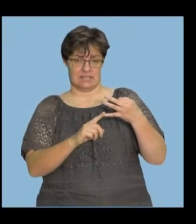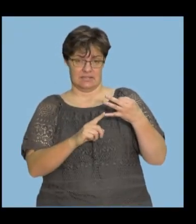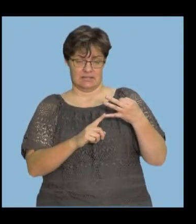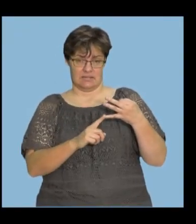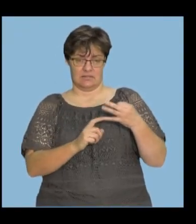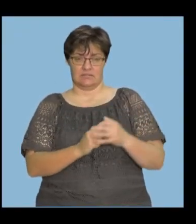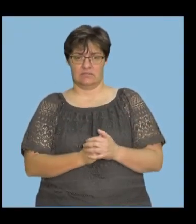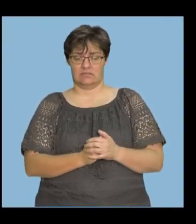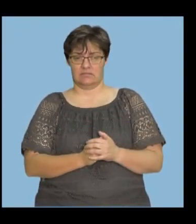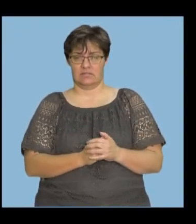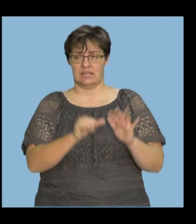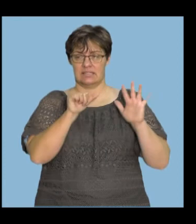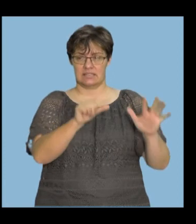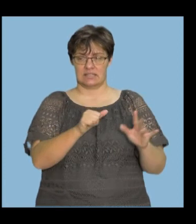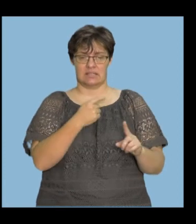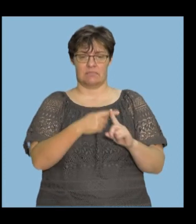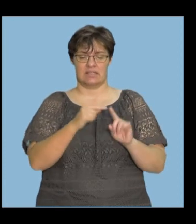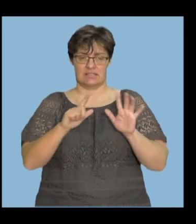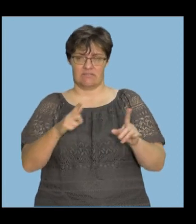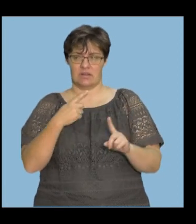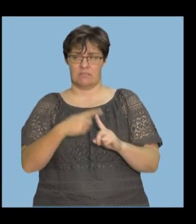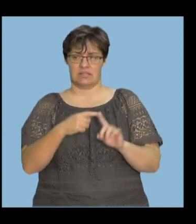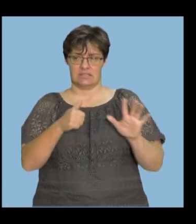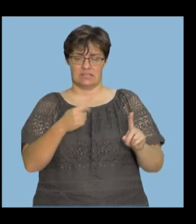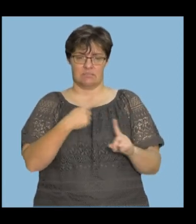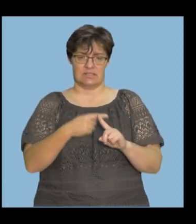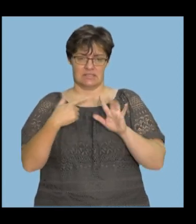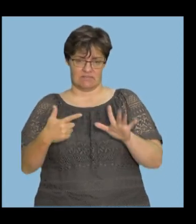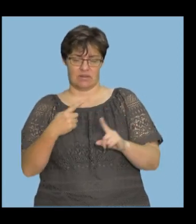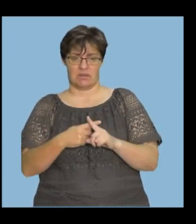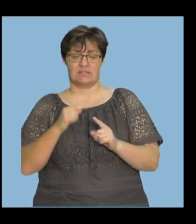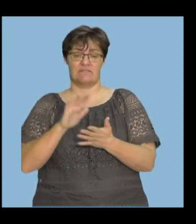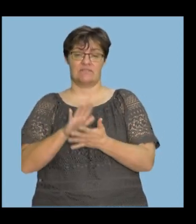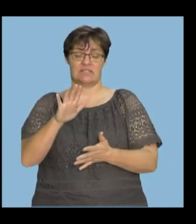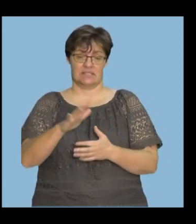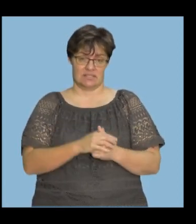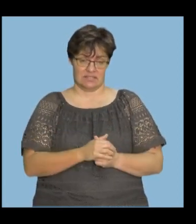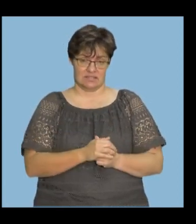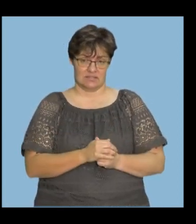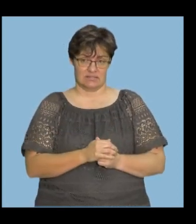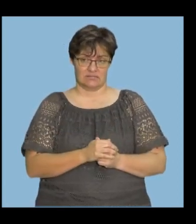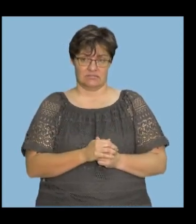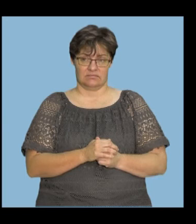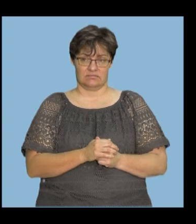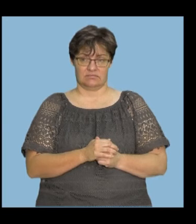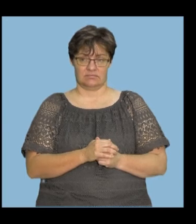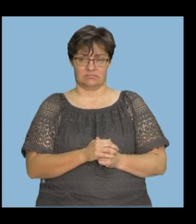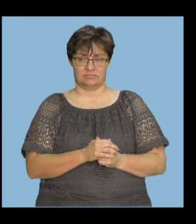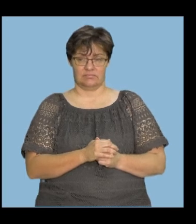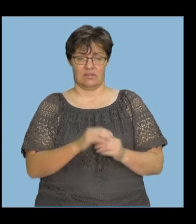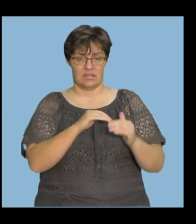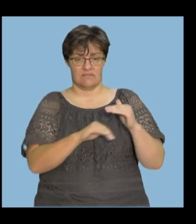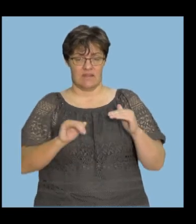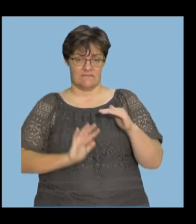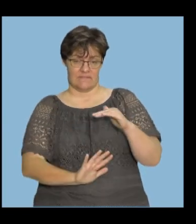C, which is 6 plus 7 plus 6 plus 7 plus 15. If we calculate the mean